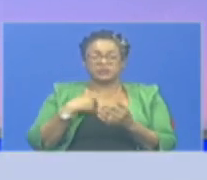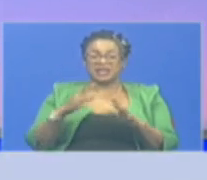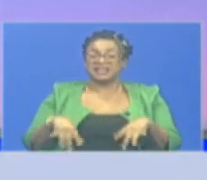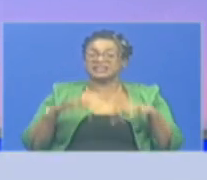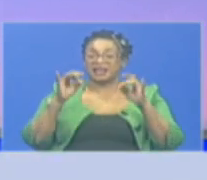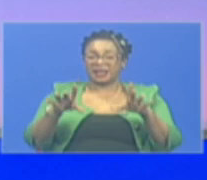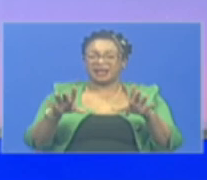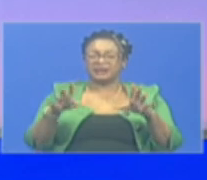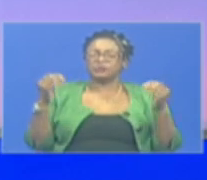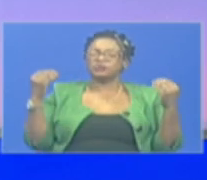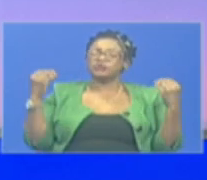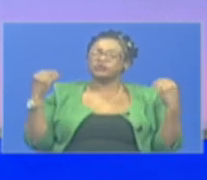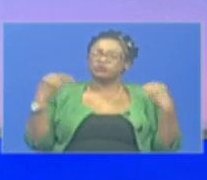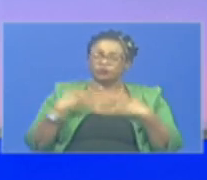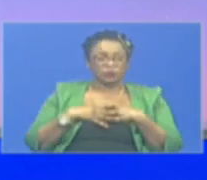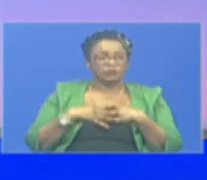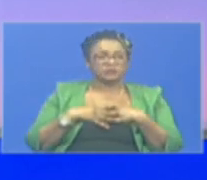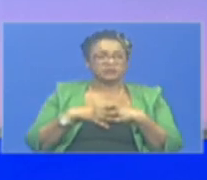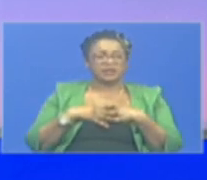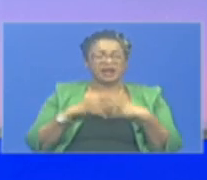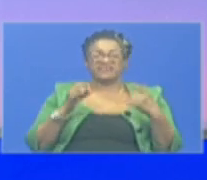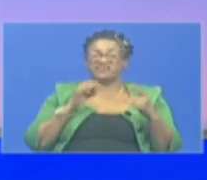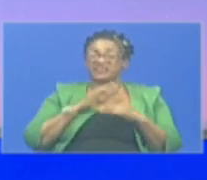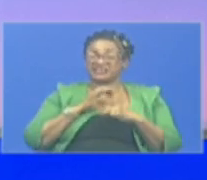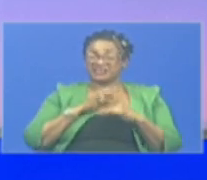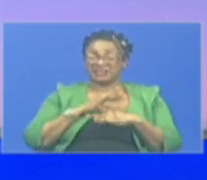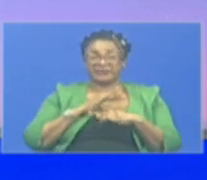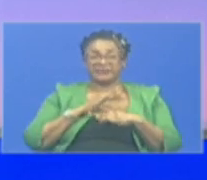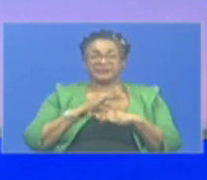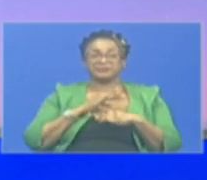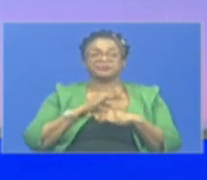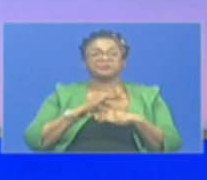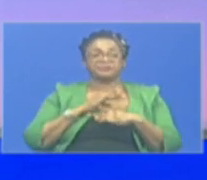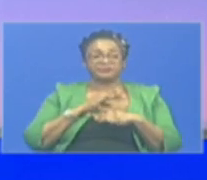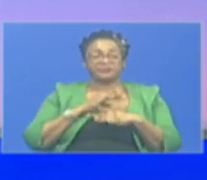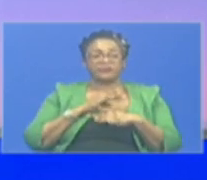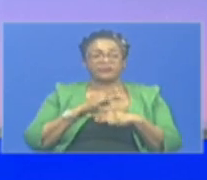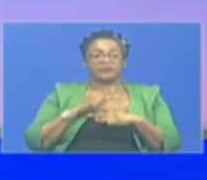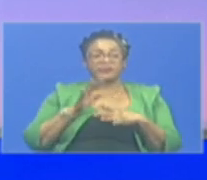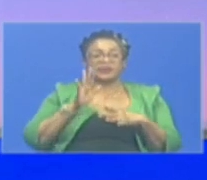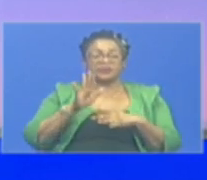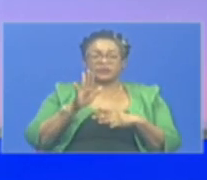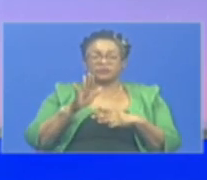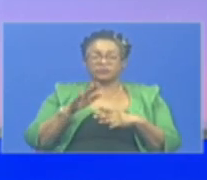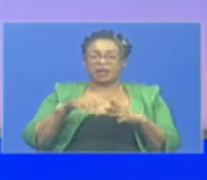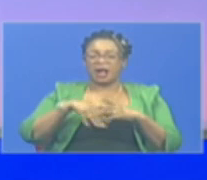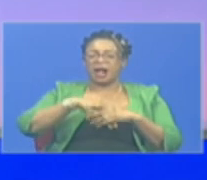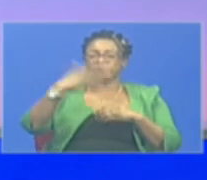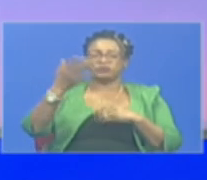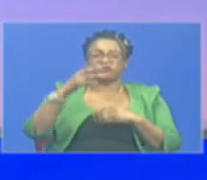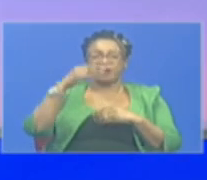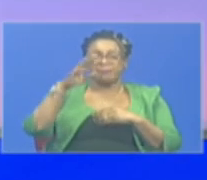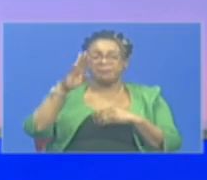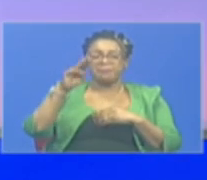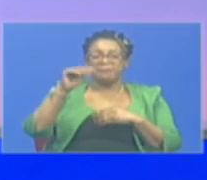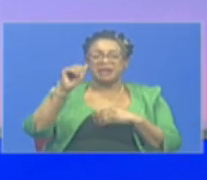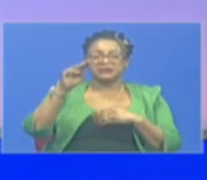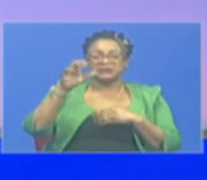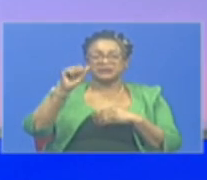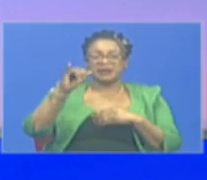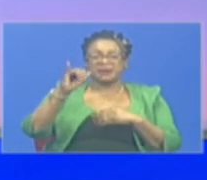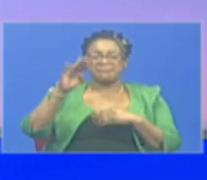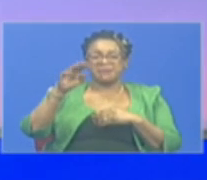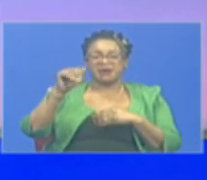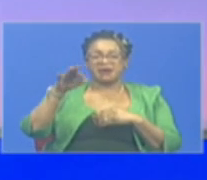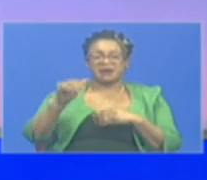left shocked and frightened, to say the least. The trio had made their way out of the Masai Mara Game Reserve, but were